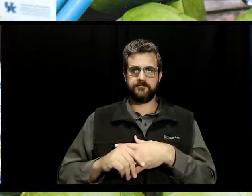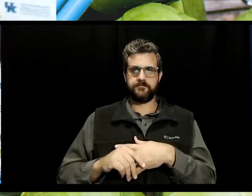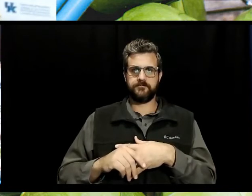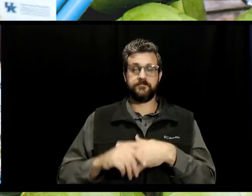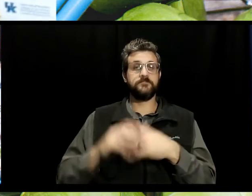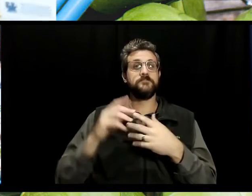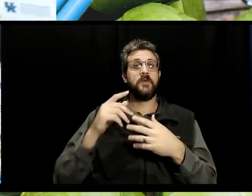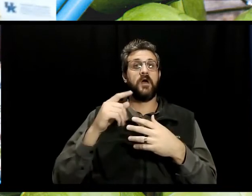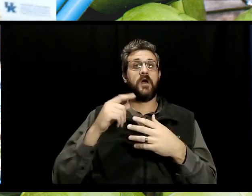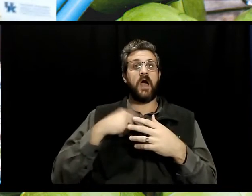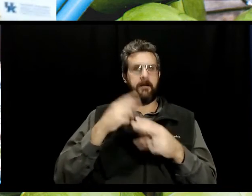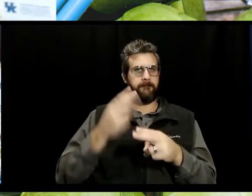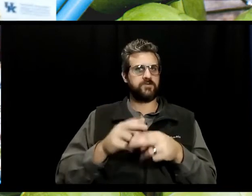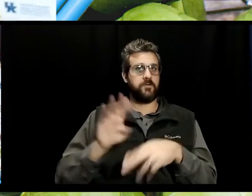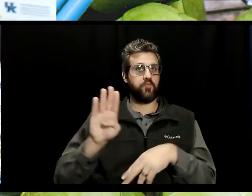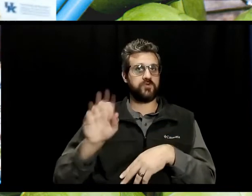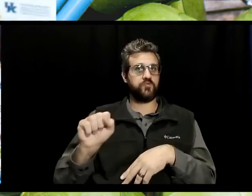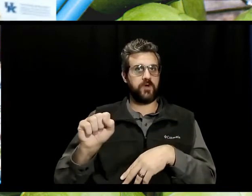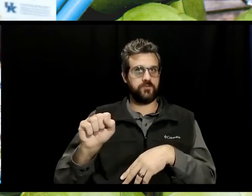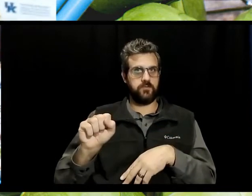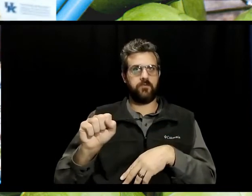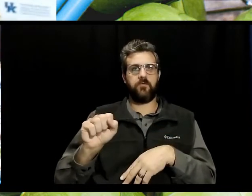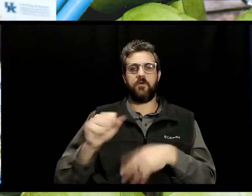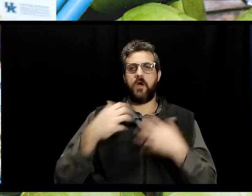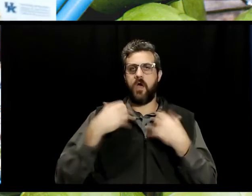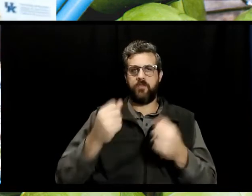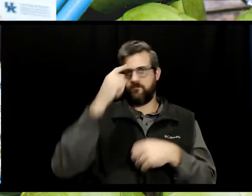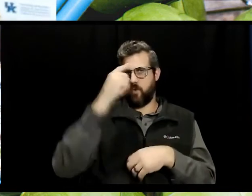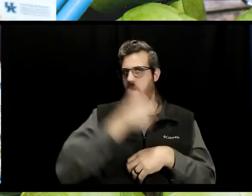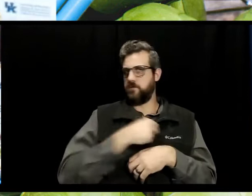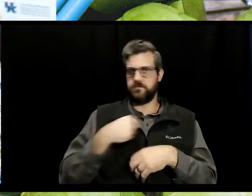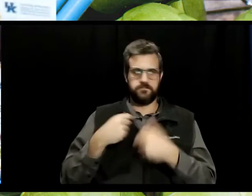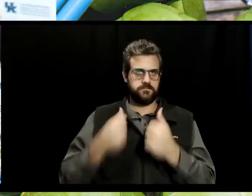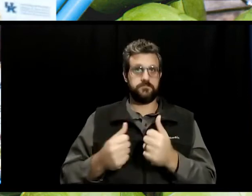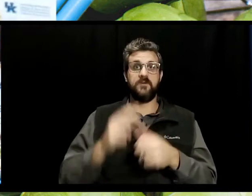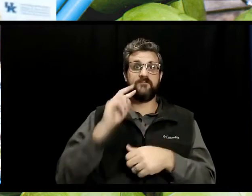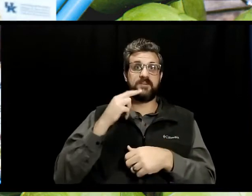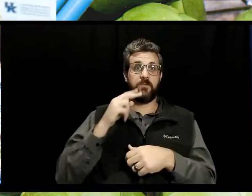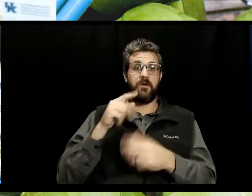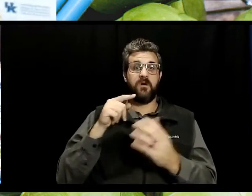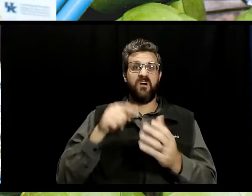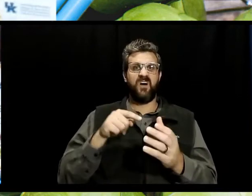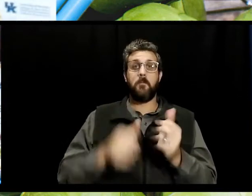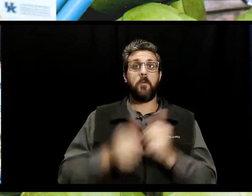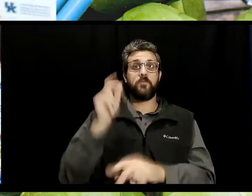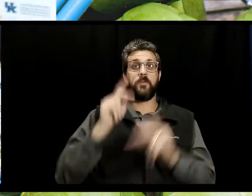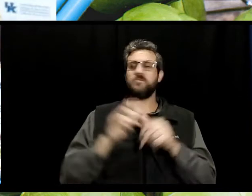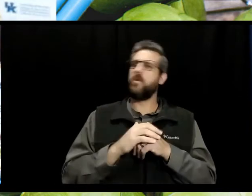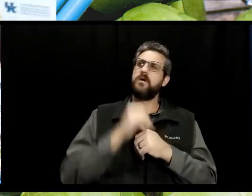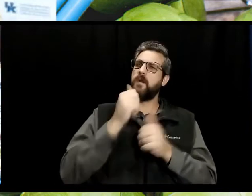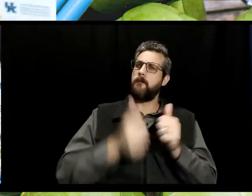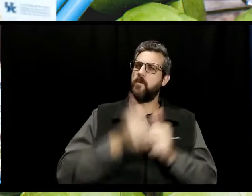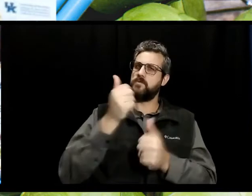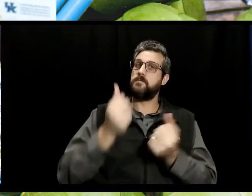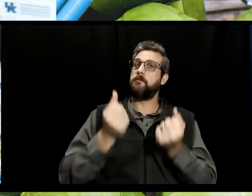So I mentioned that Brussels sprouts are very good for us and a vegetable that most people, well, I don't want to say most people, but a lot of people